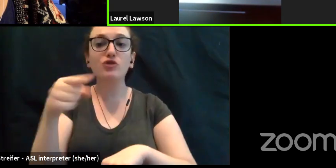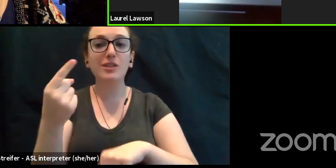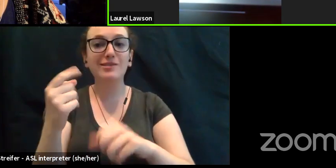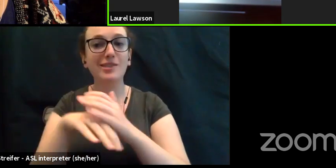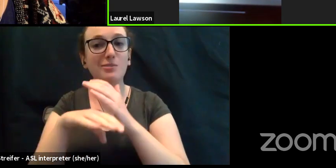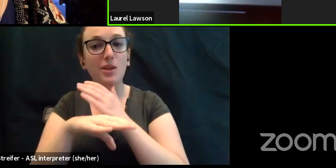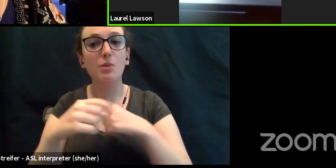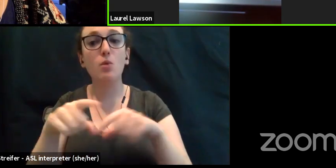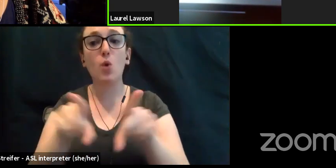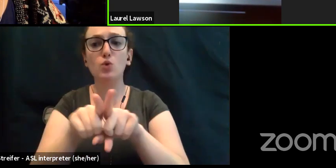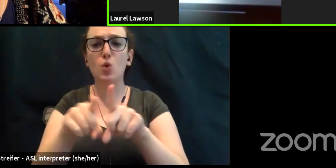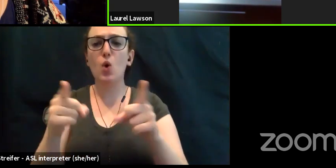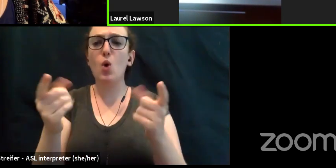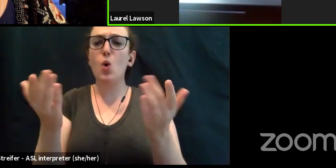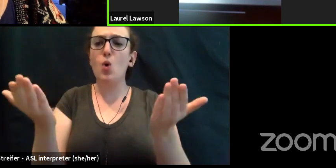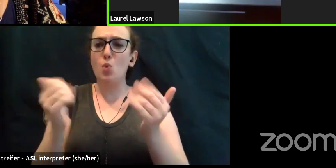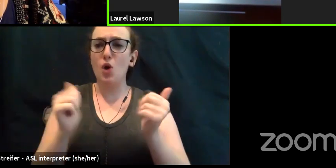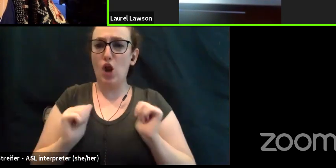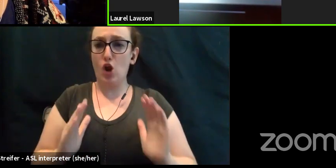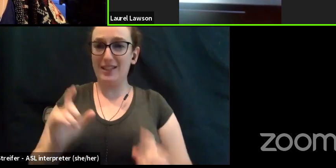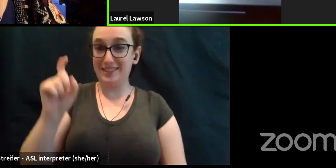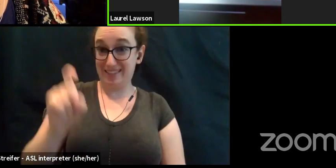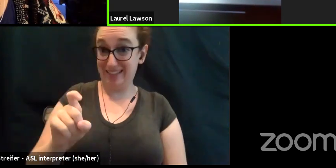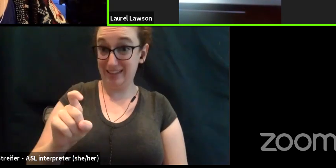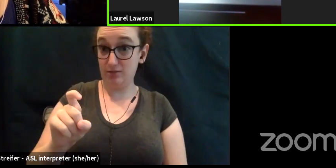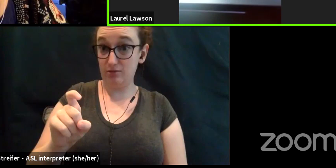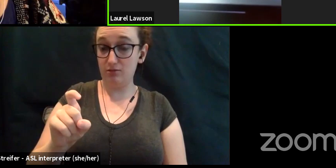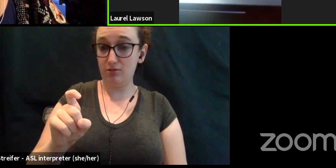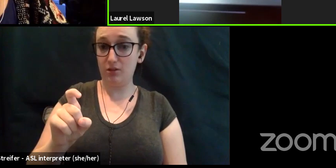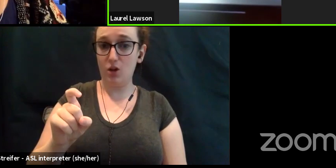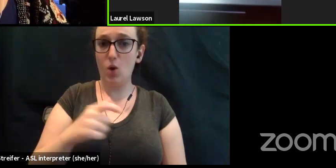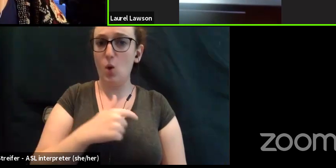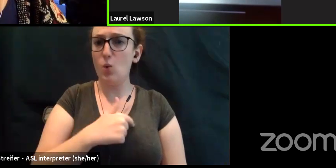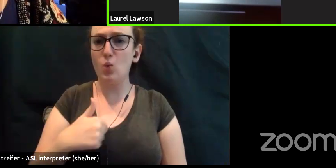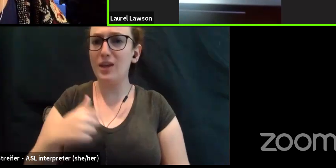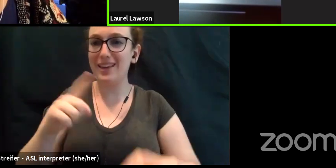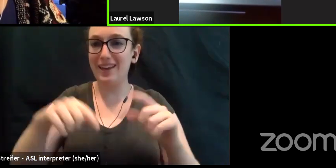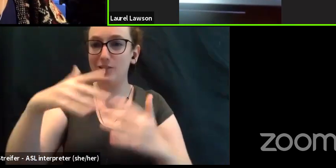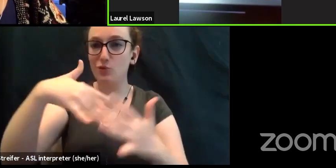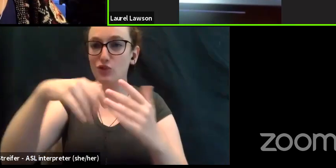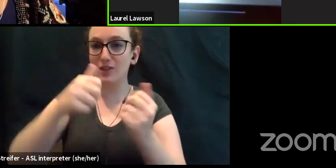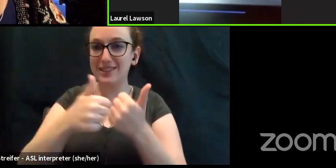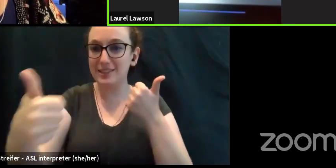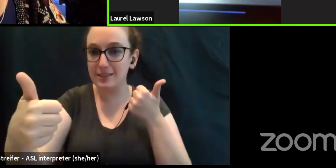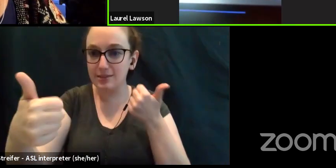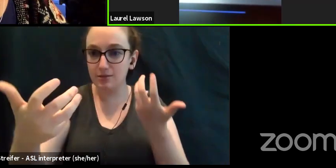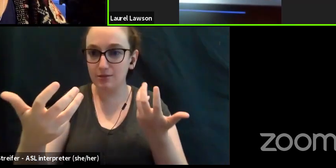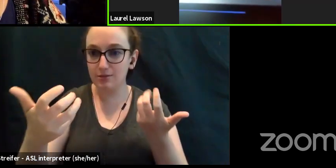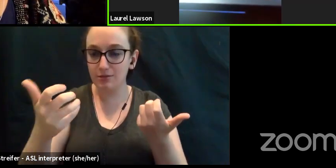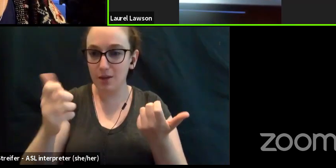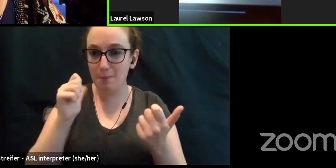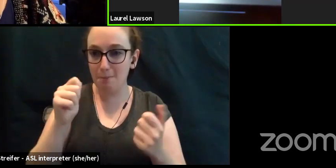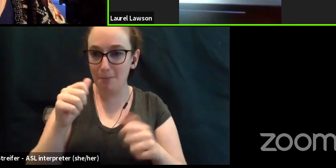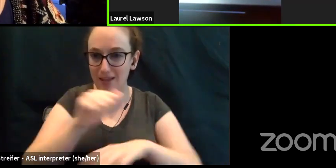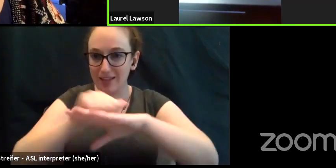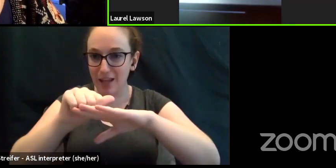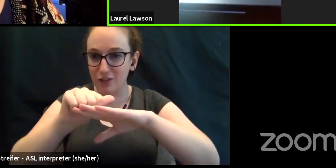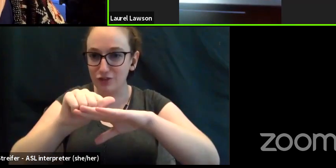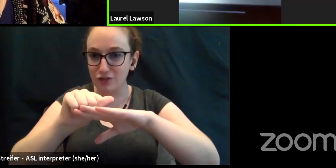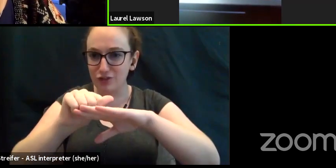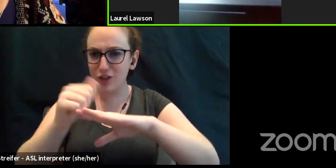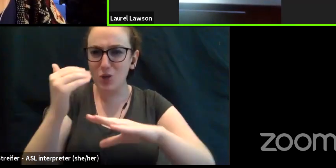what do artists need in theaters? We can't socially distance in the backstage. How many times have you been in a dressing